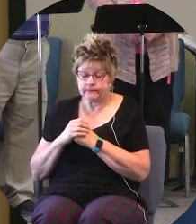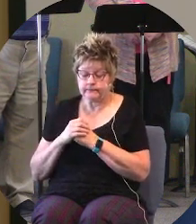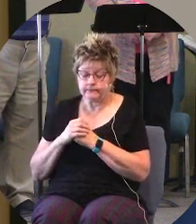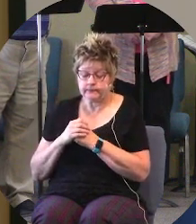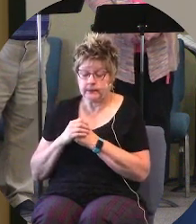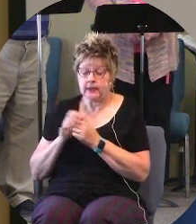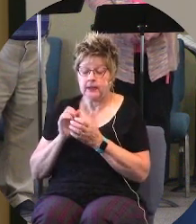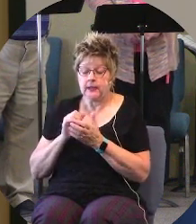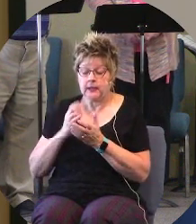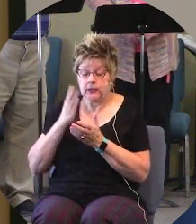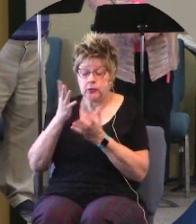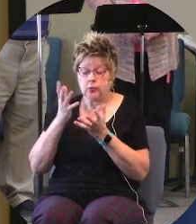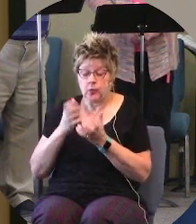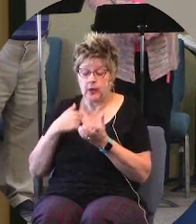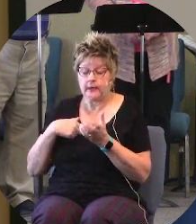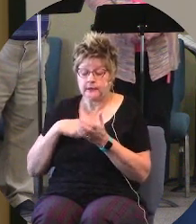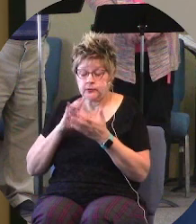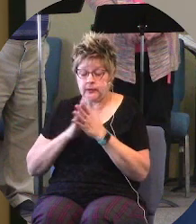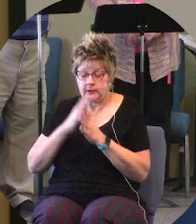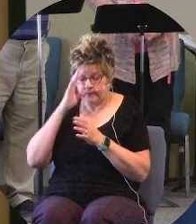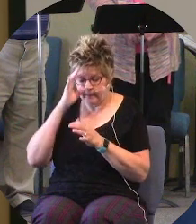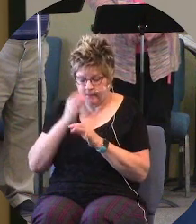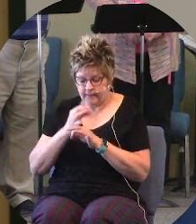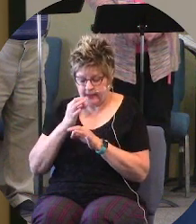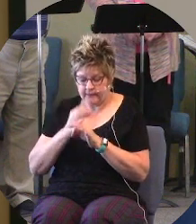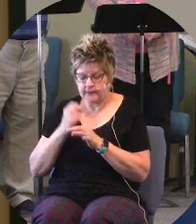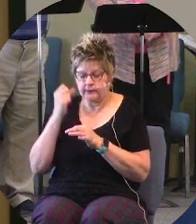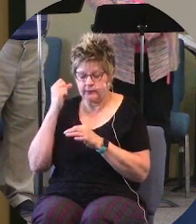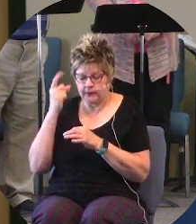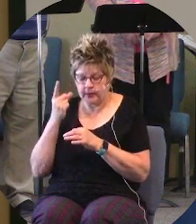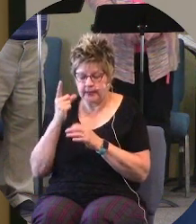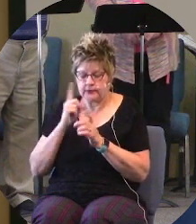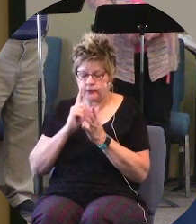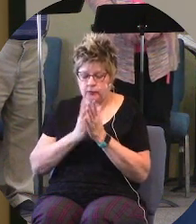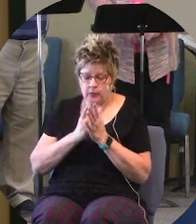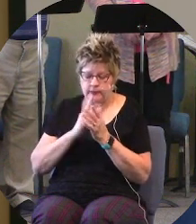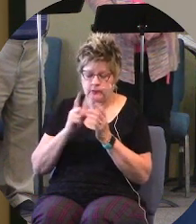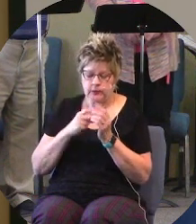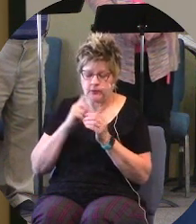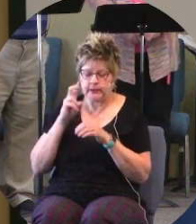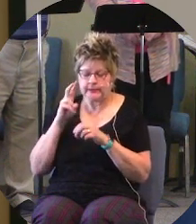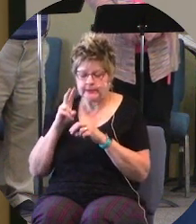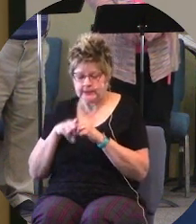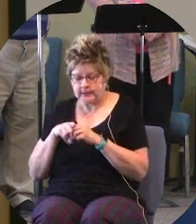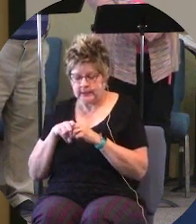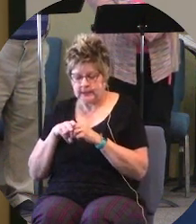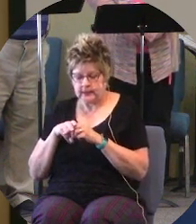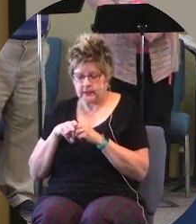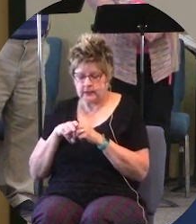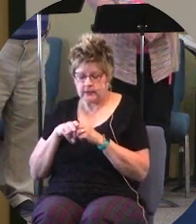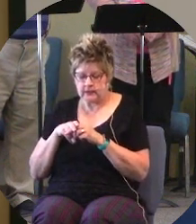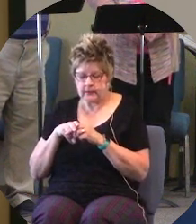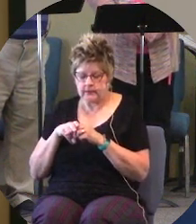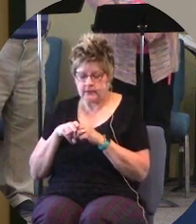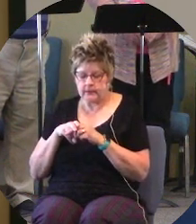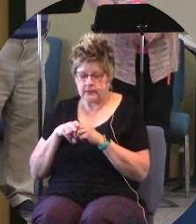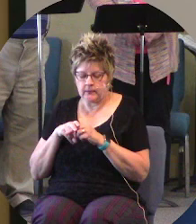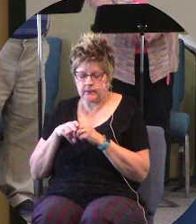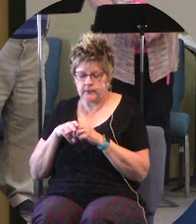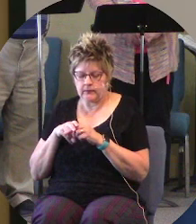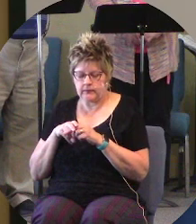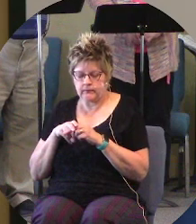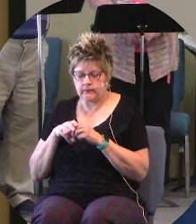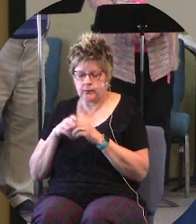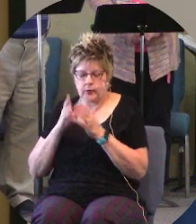that you want us to be faithful. You want us to realize those moments when we're sitting on the side of the road or we're praying,